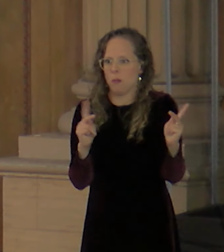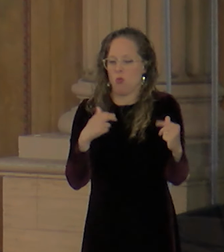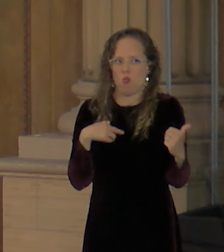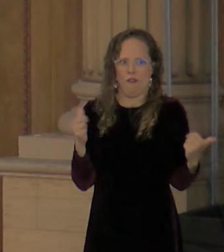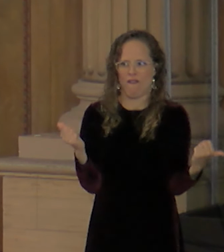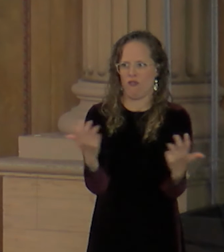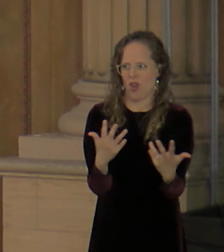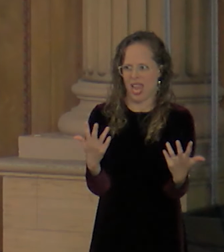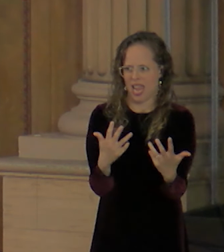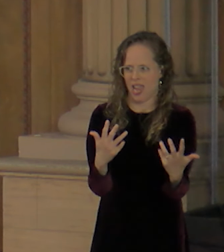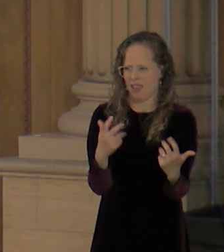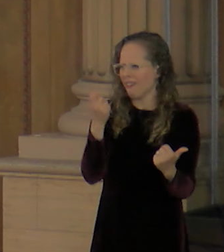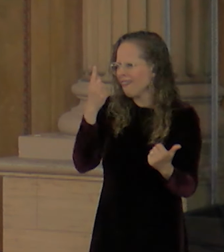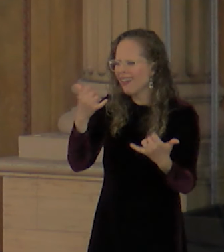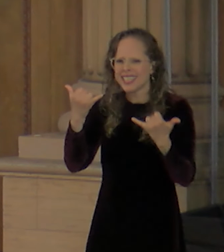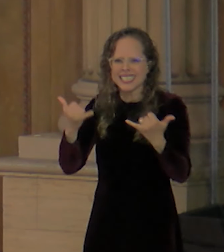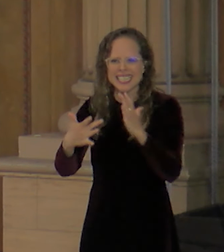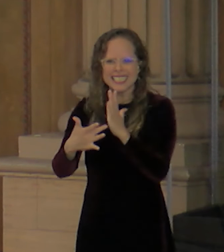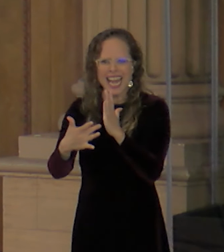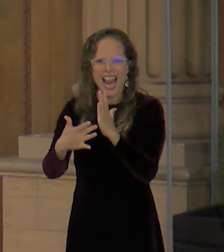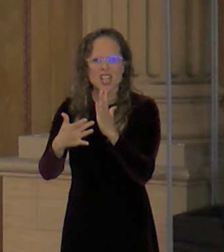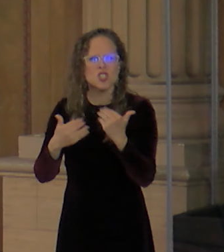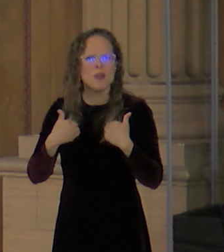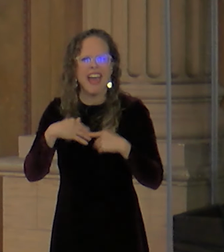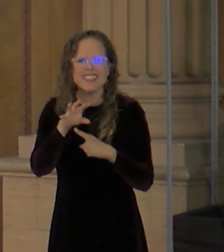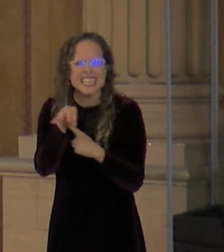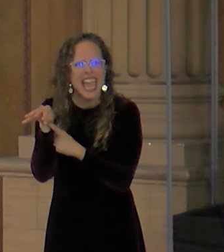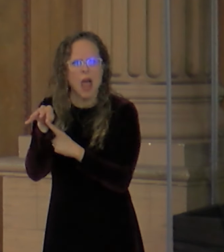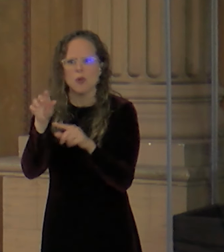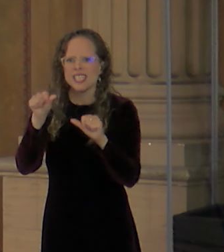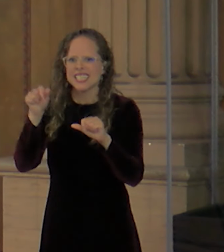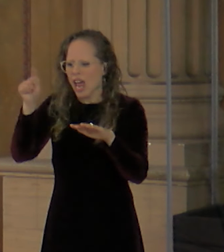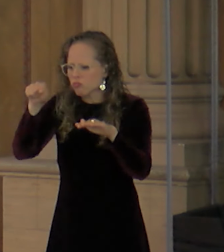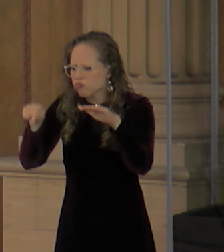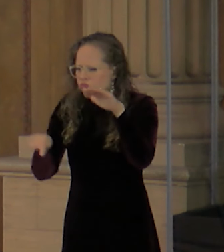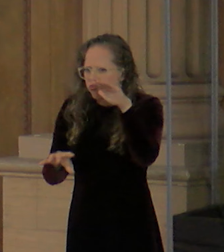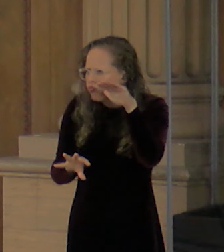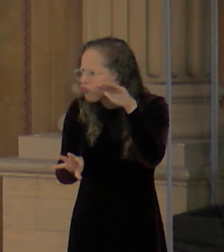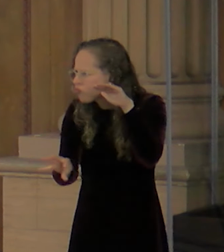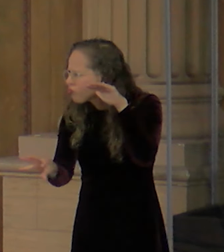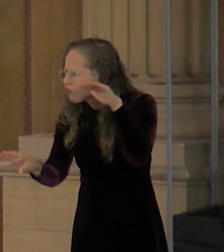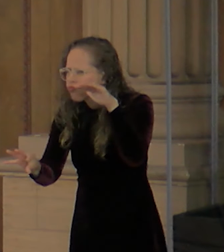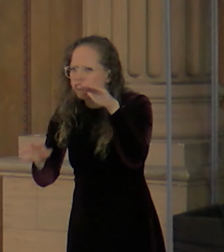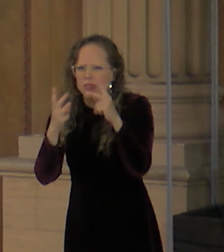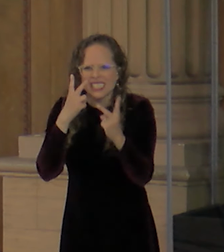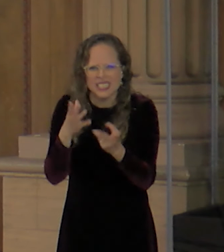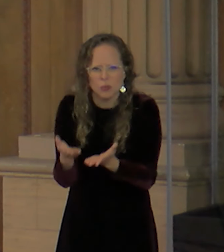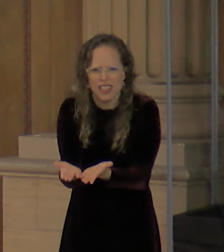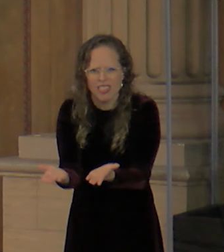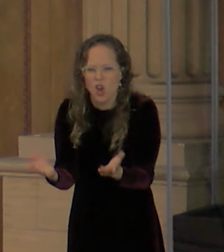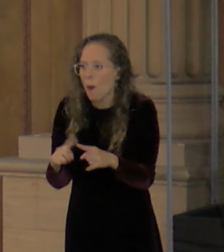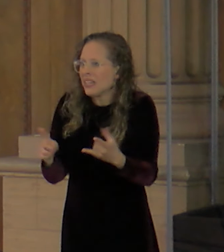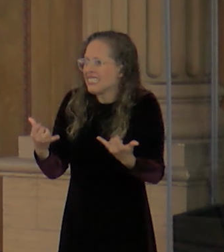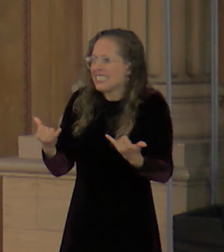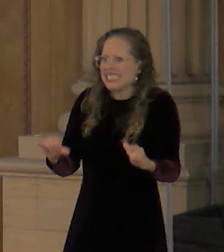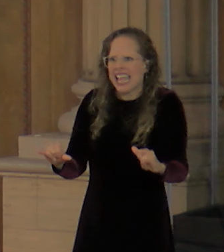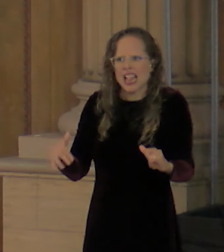submarines today, and we know a lot more than they did about what was under the water, but even still, the ocean is so vast and so deep, and there's so